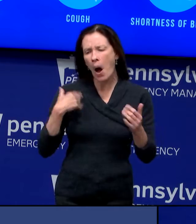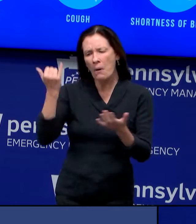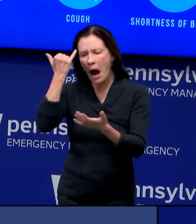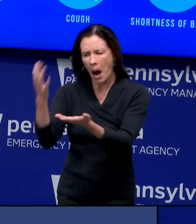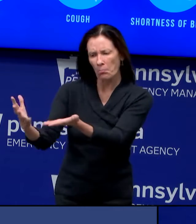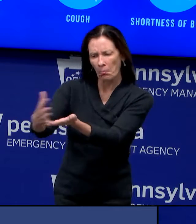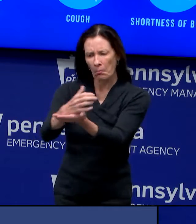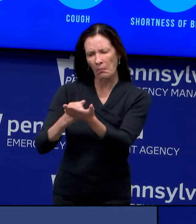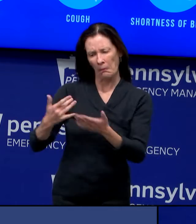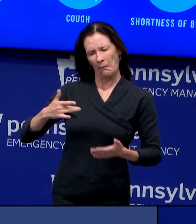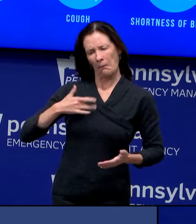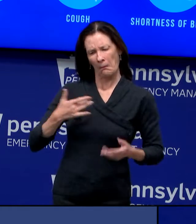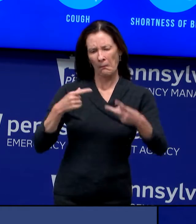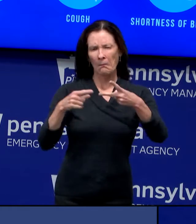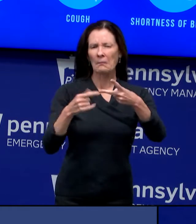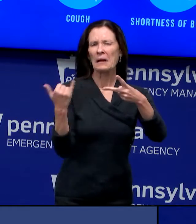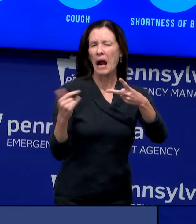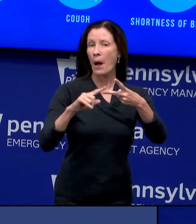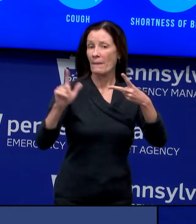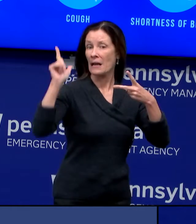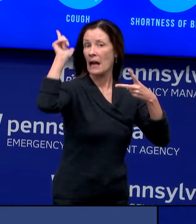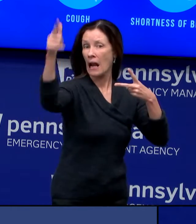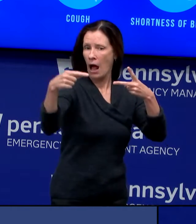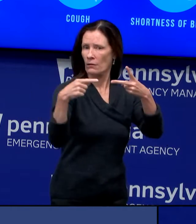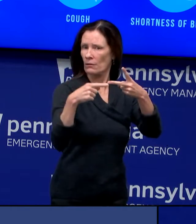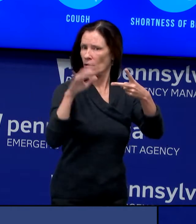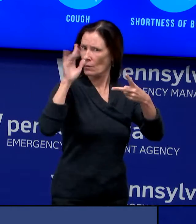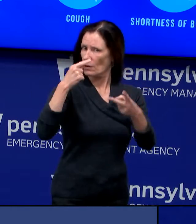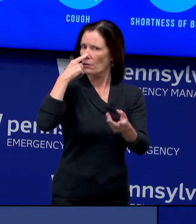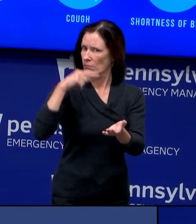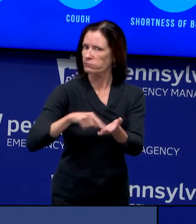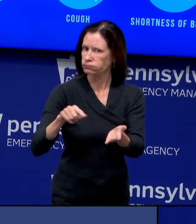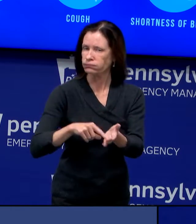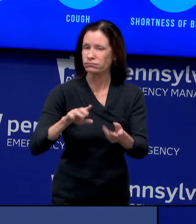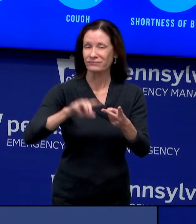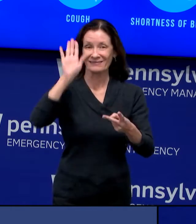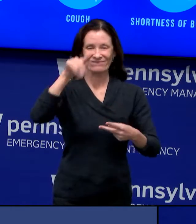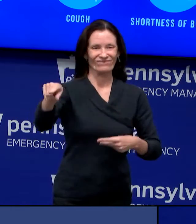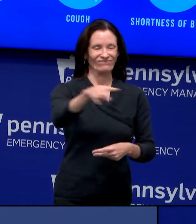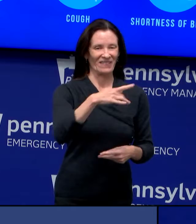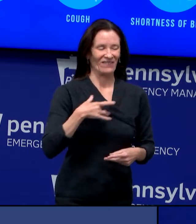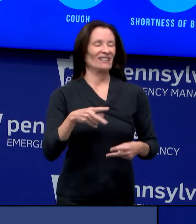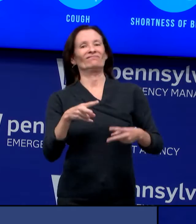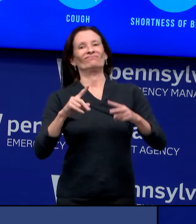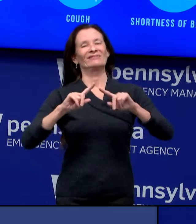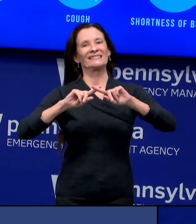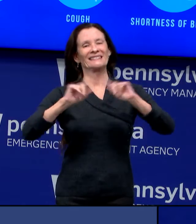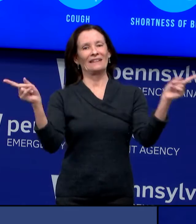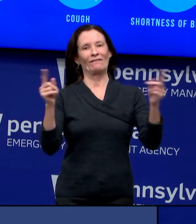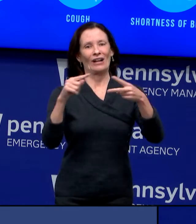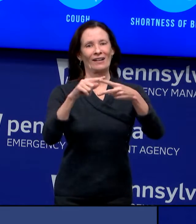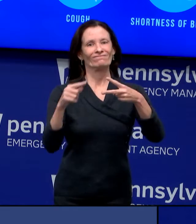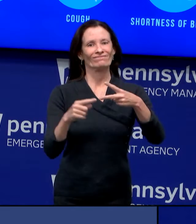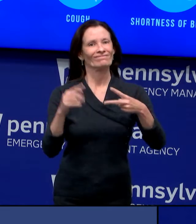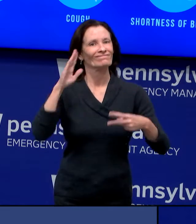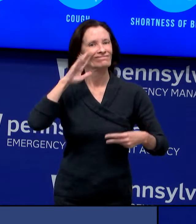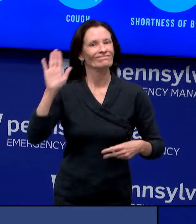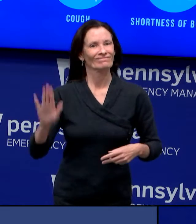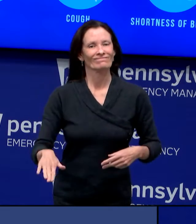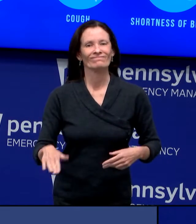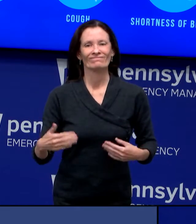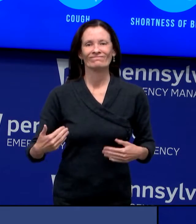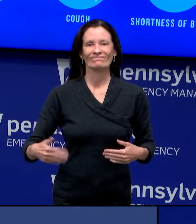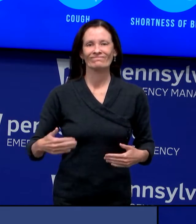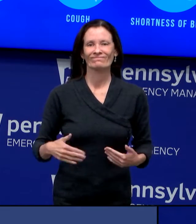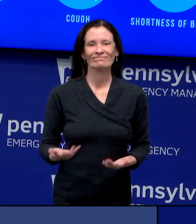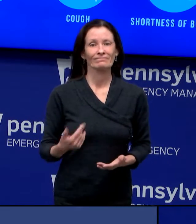not normal circumstances. As we have said many times before, we continue to refine the data that